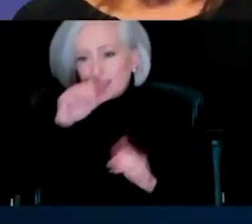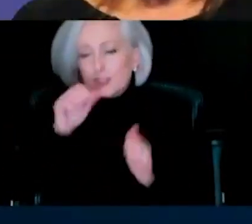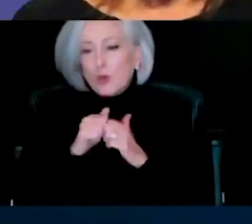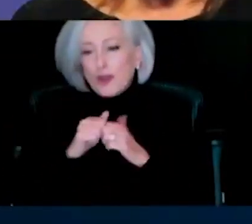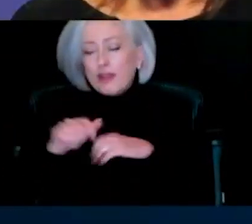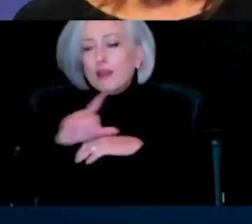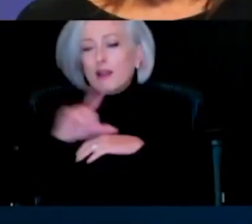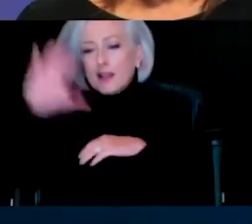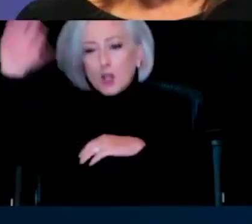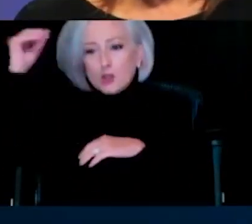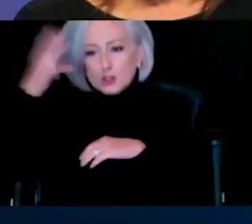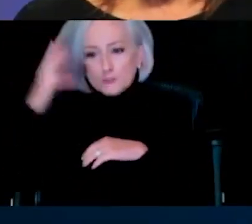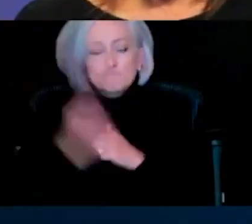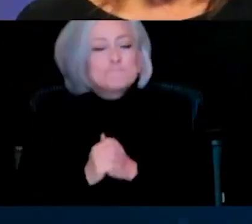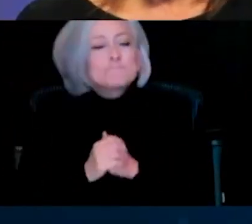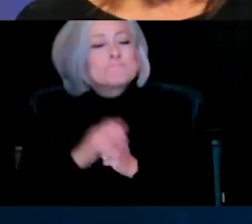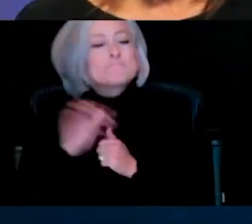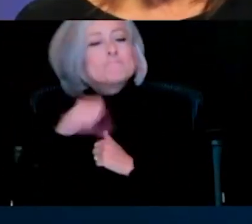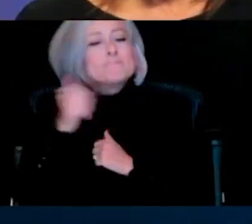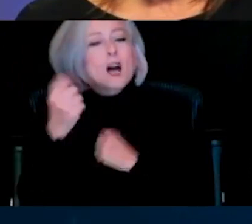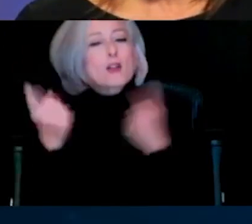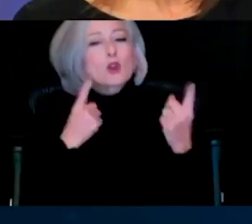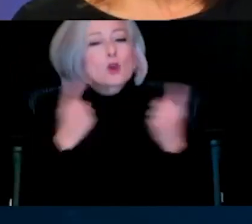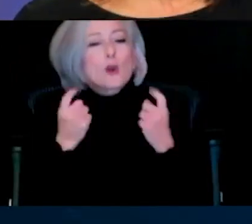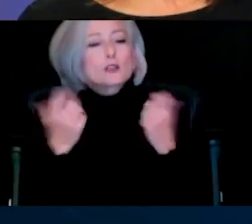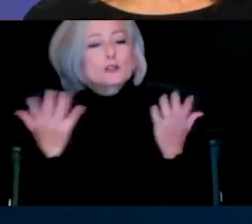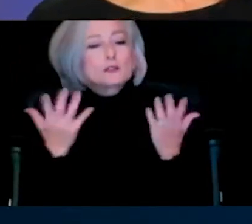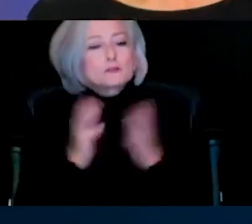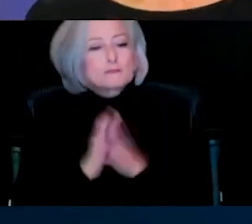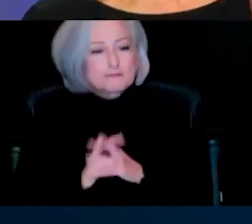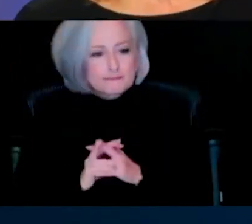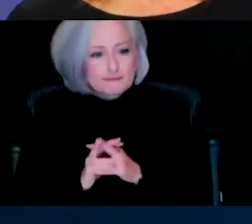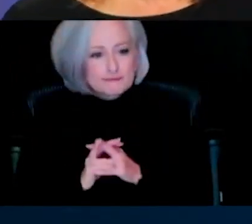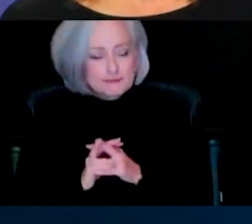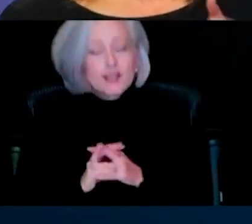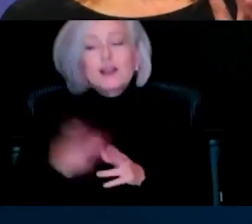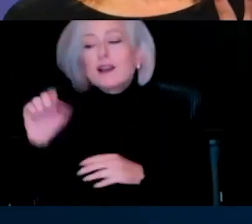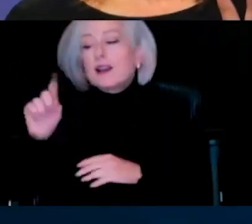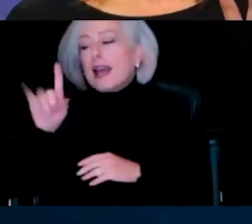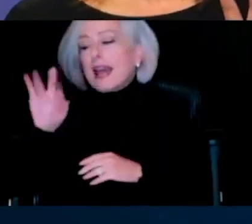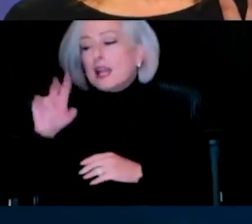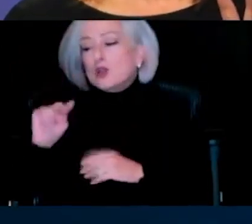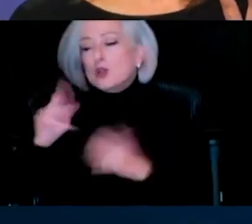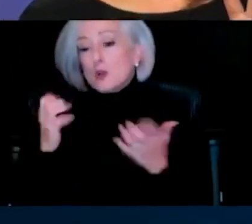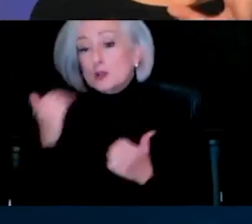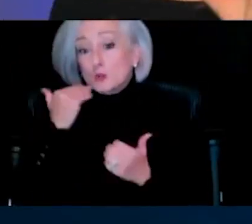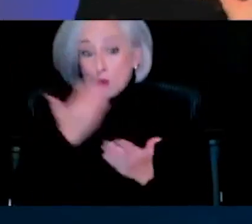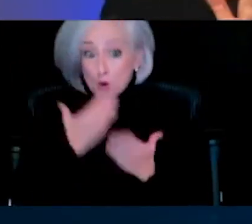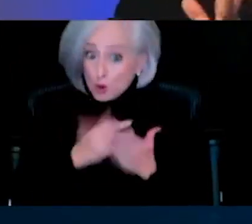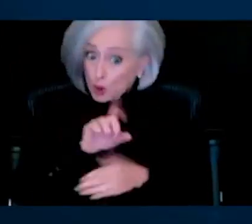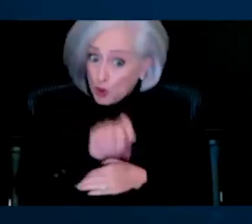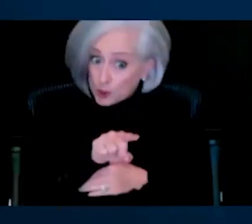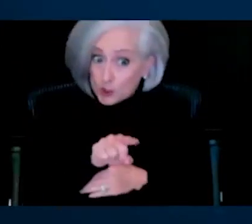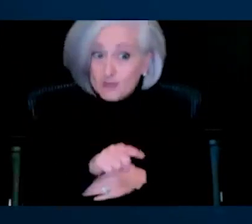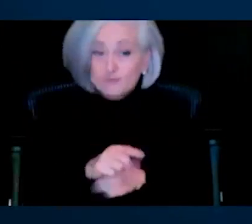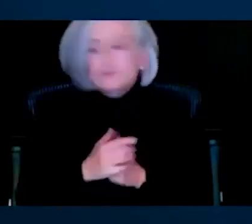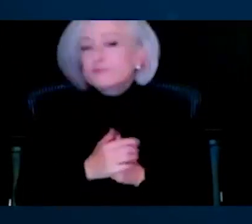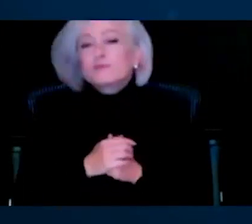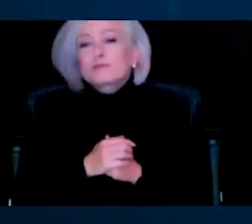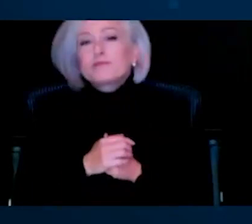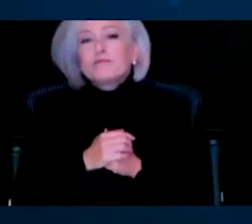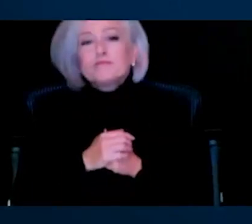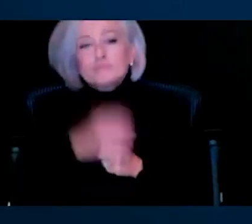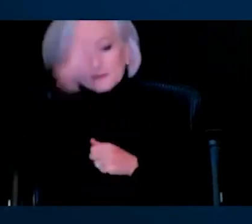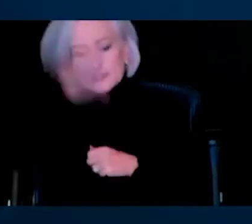Okay, a couple more questions. I want to make sure I get everybody's in. Okay, so Adrian wants to know, and this is a good question because guys, I'll ask